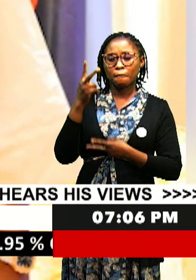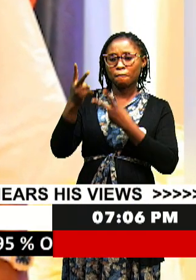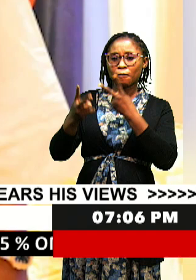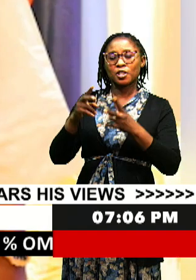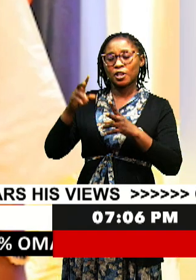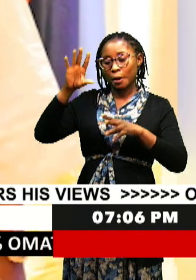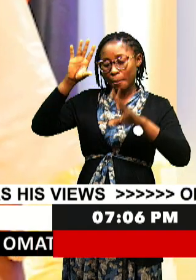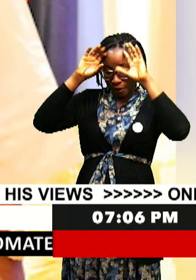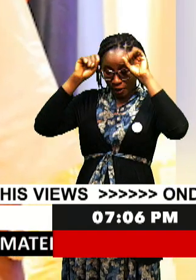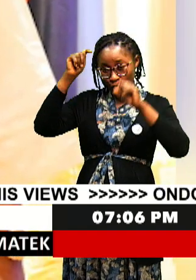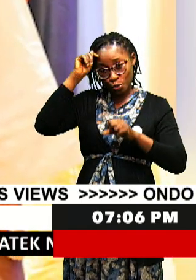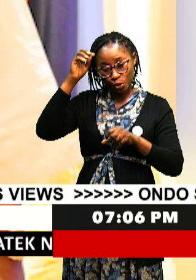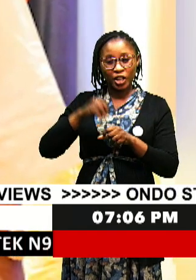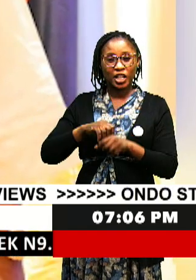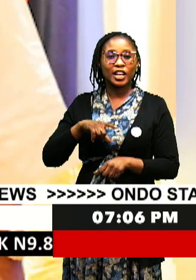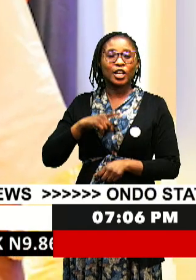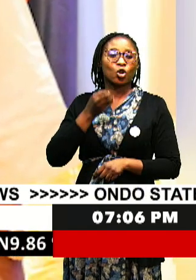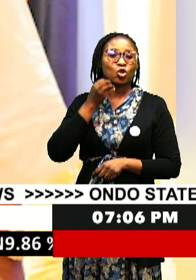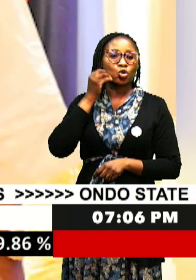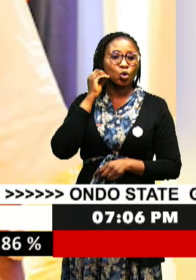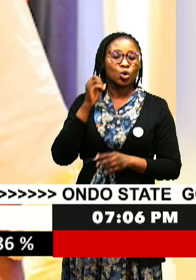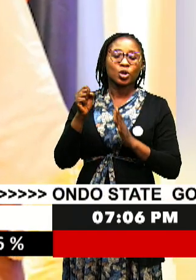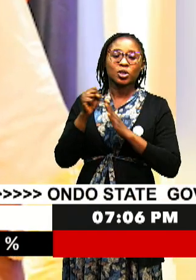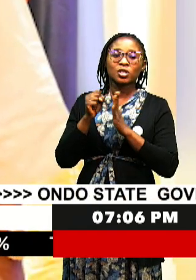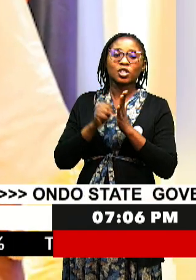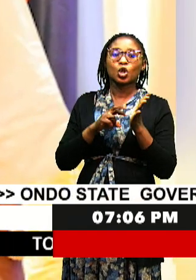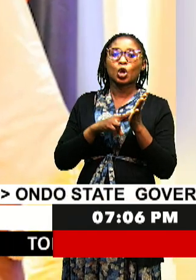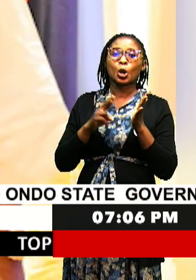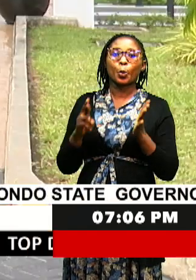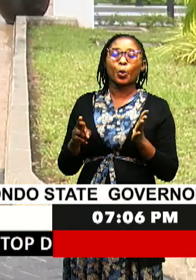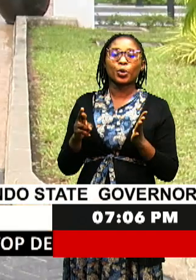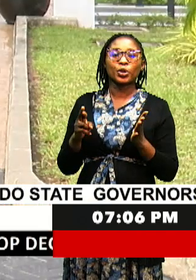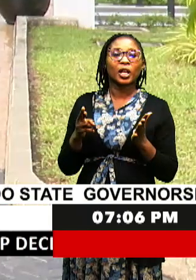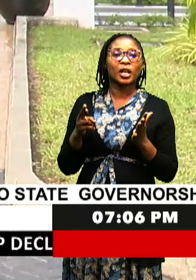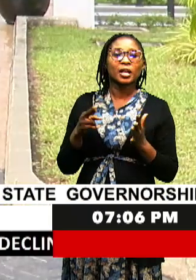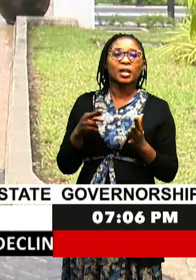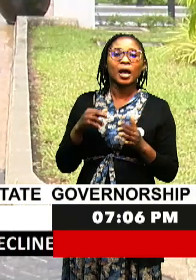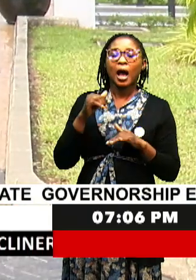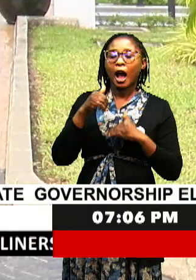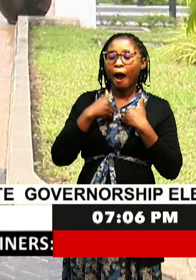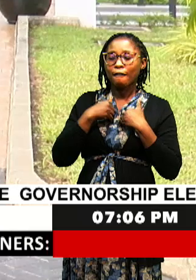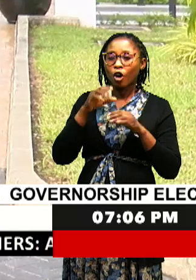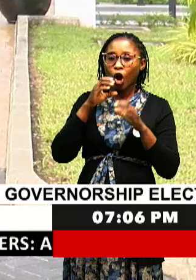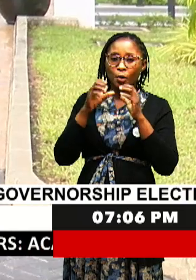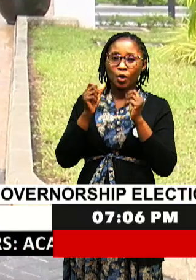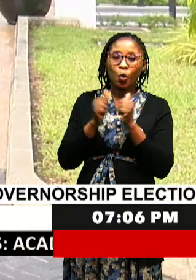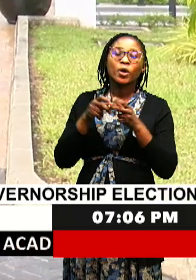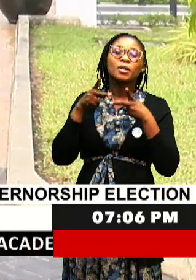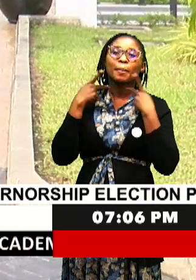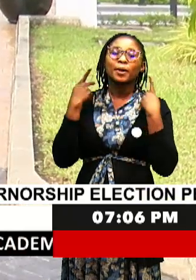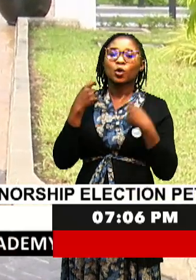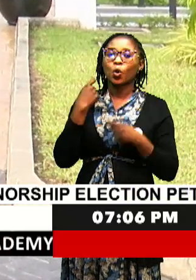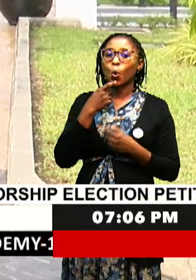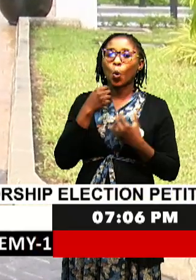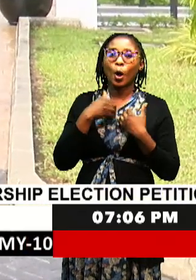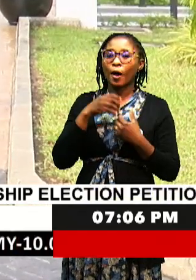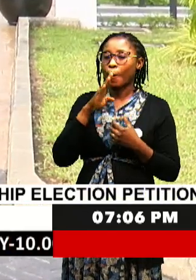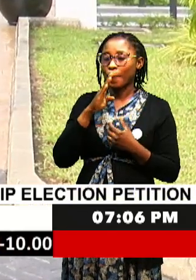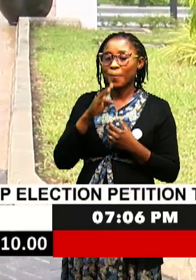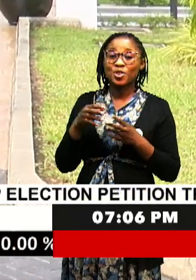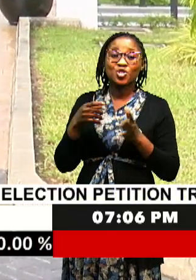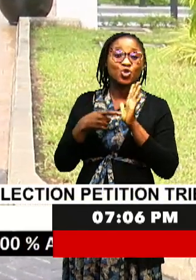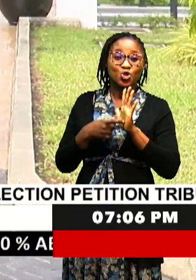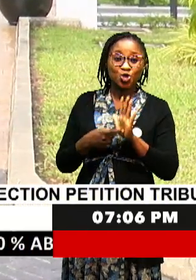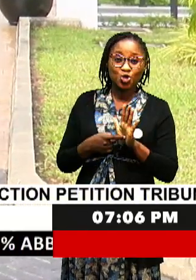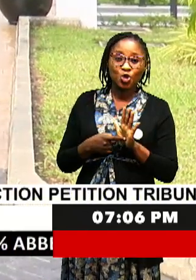at his Lagos residence. State House correspondent Musbahu Dan Wahab had a conversation with the pastor, who has been expressing